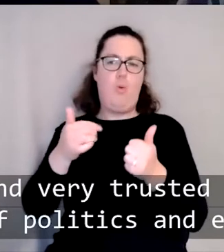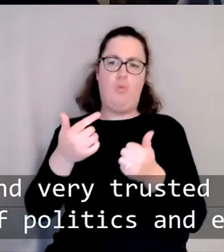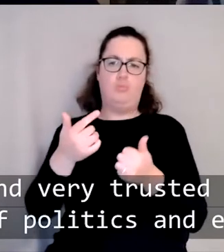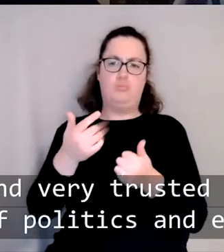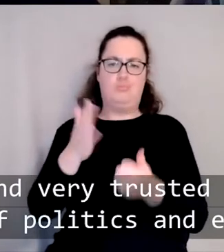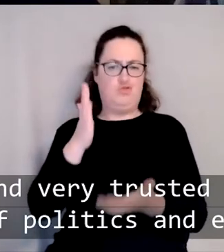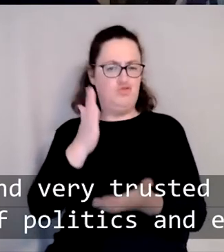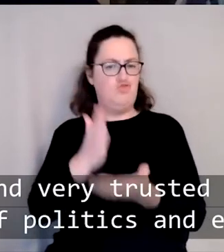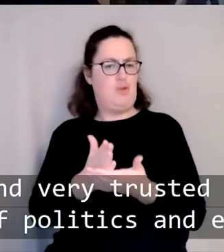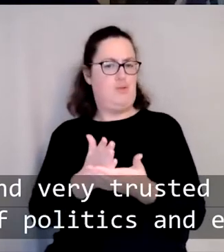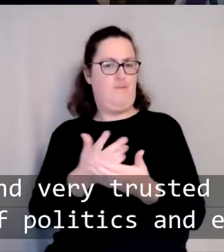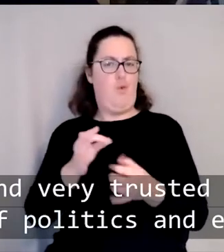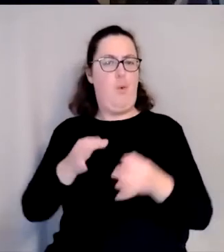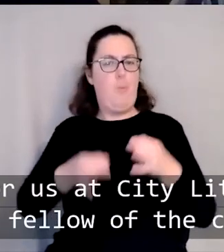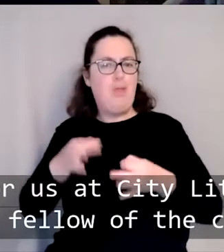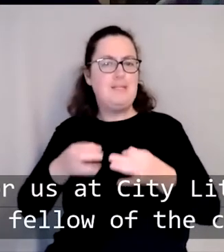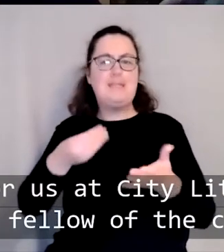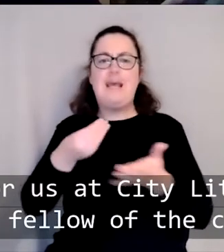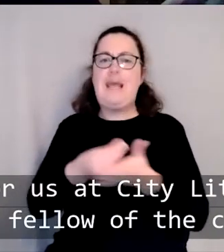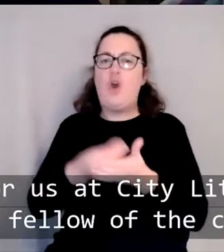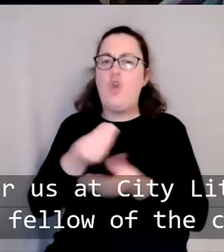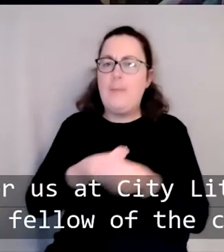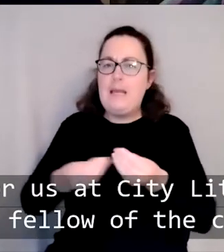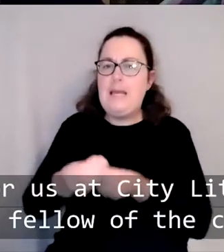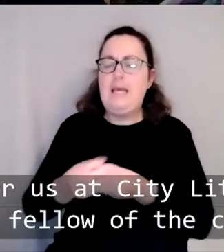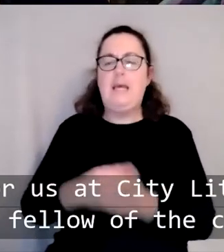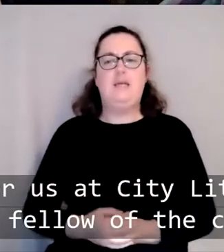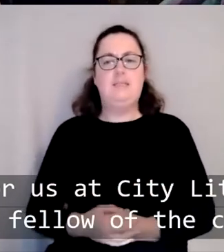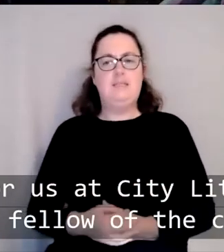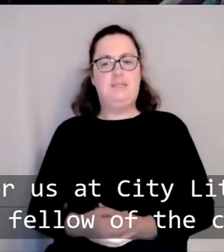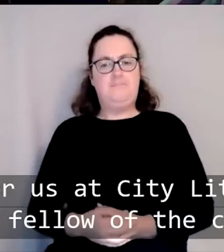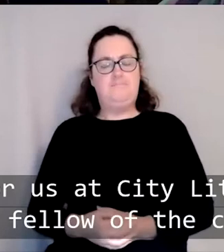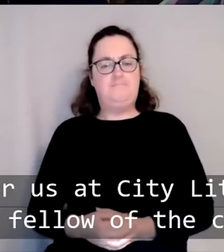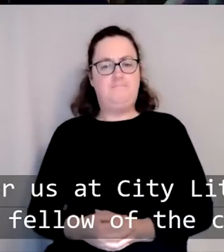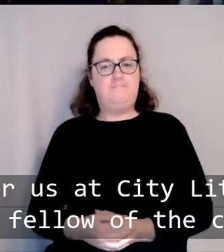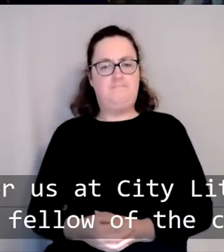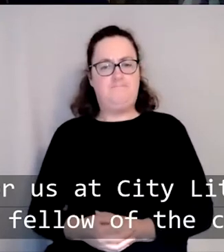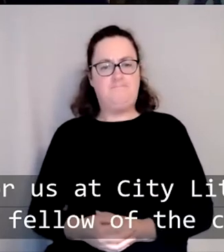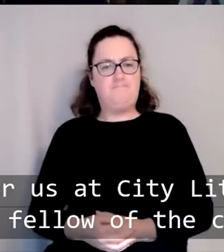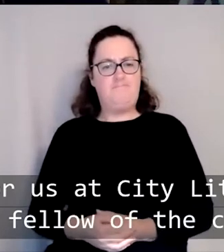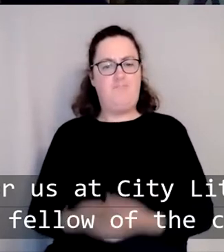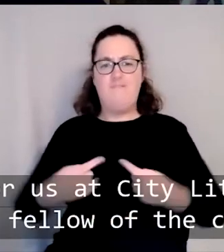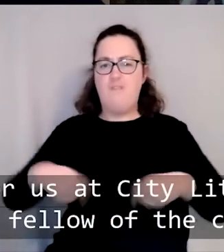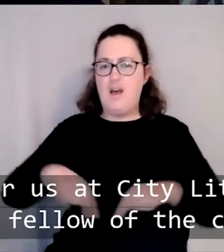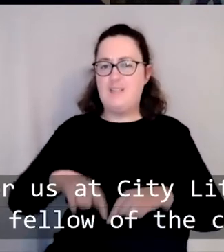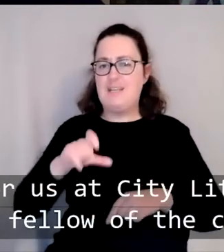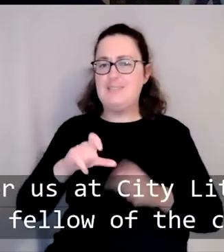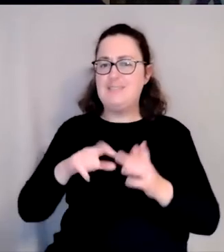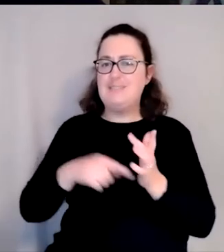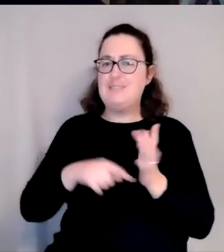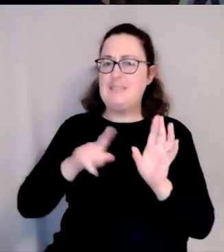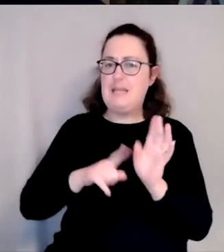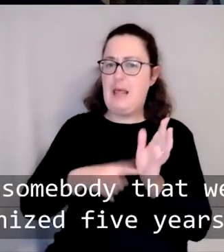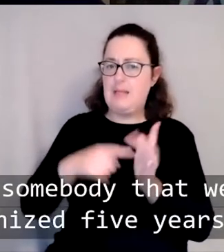in all aspects of kind of politics and economics. And for us at CityLit, he is a fellow of the